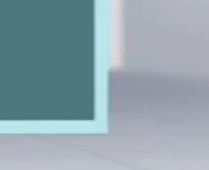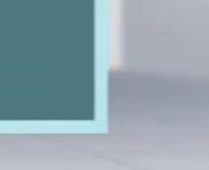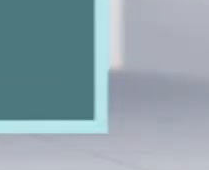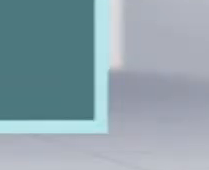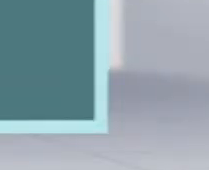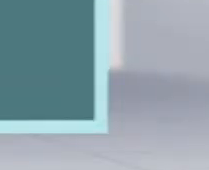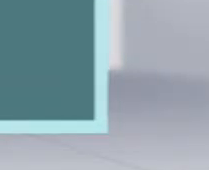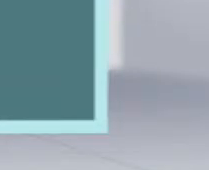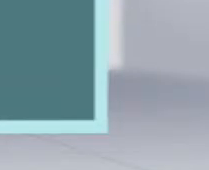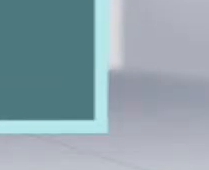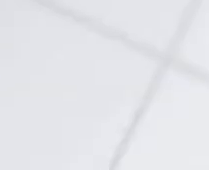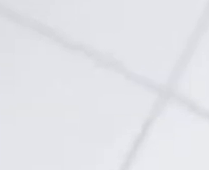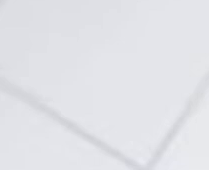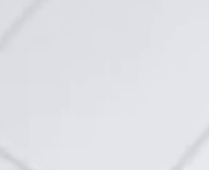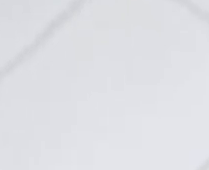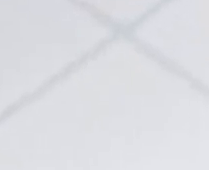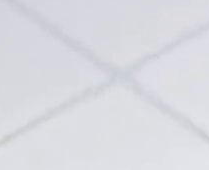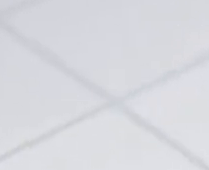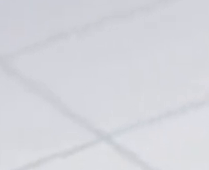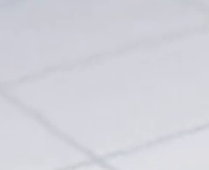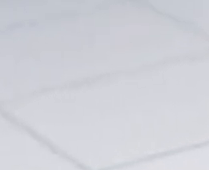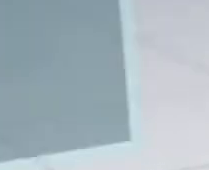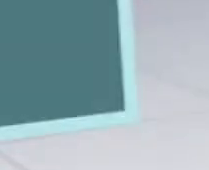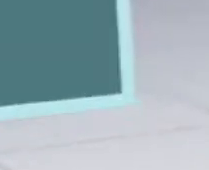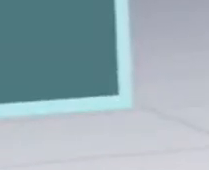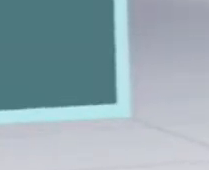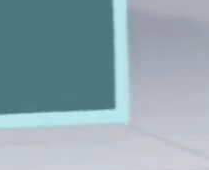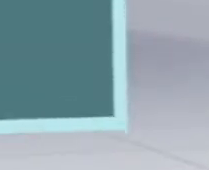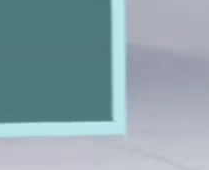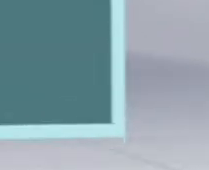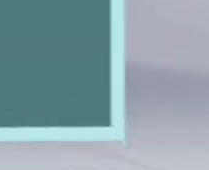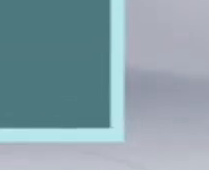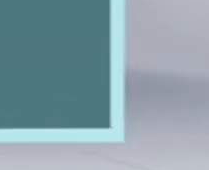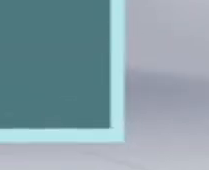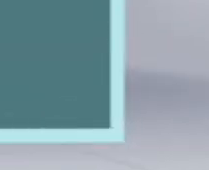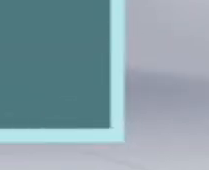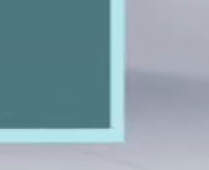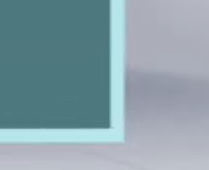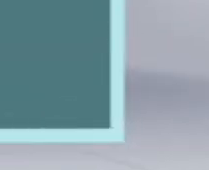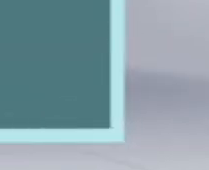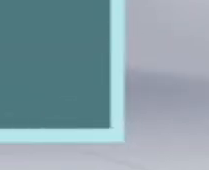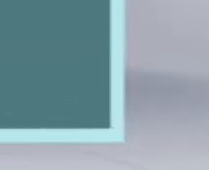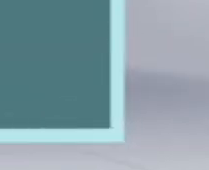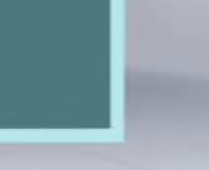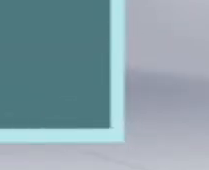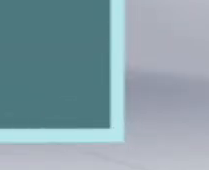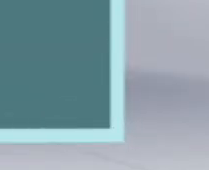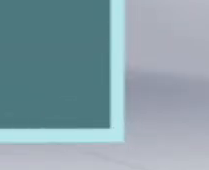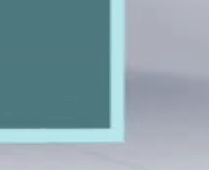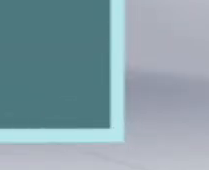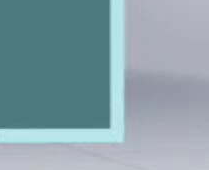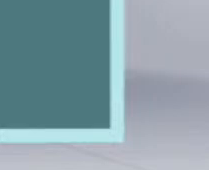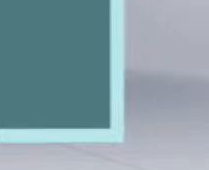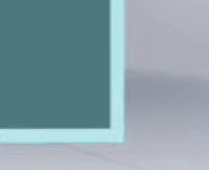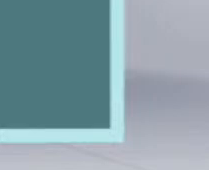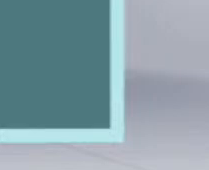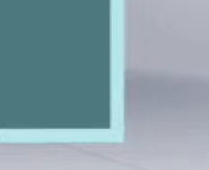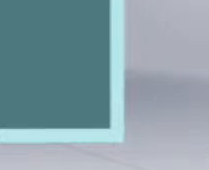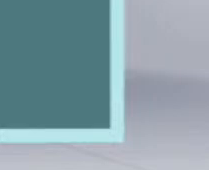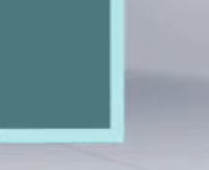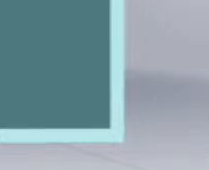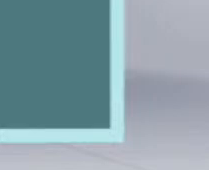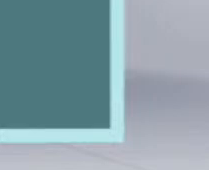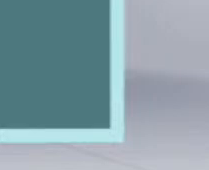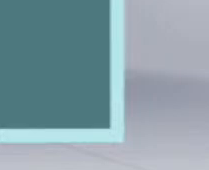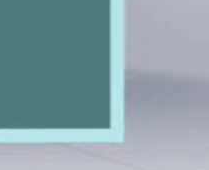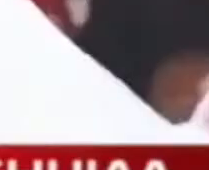Development will take over Raila's role. Faki commended the ODM leader for his contribution to the continent, adding that he will be considered in other